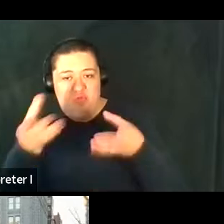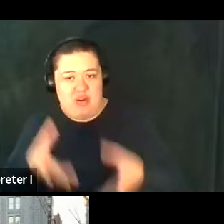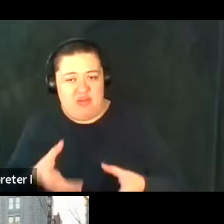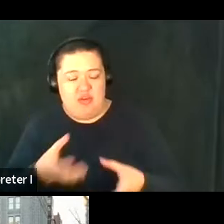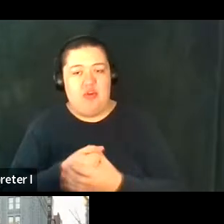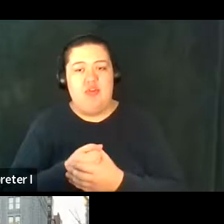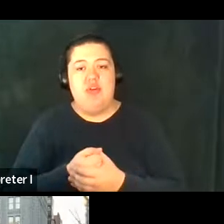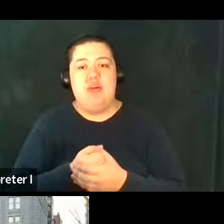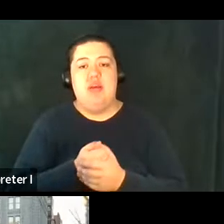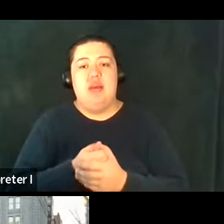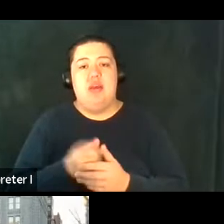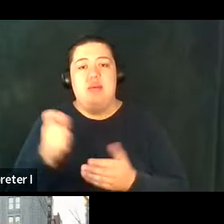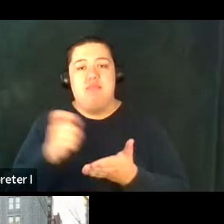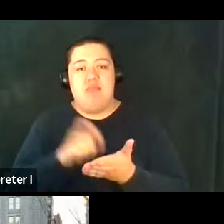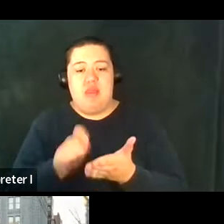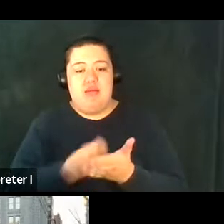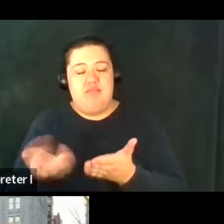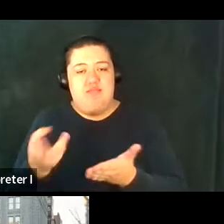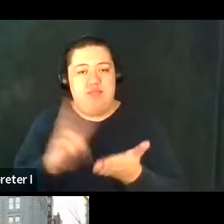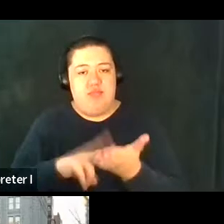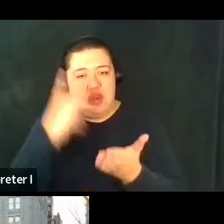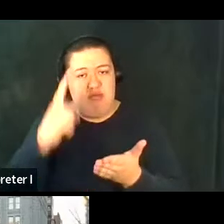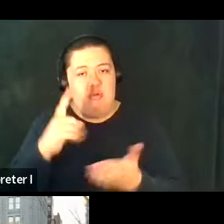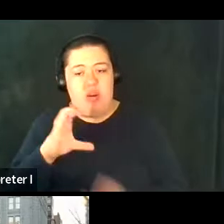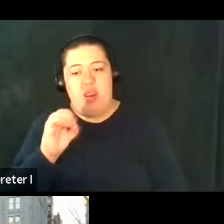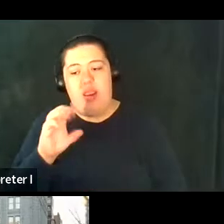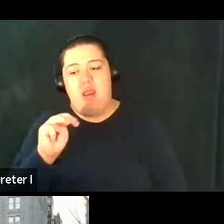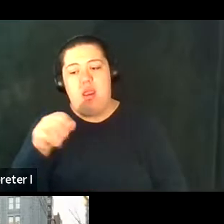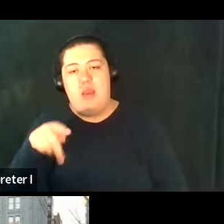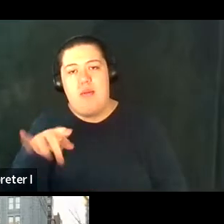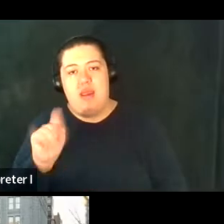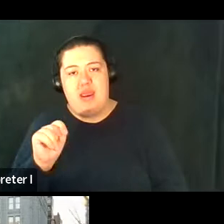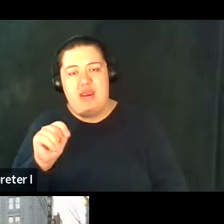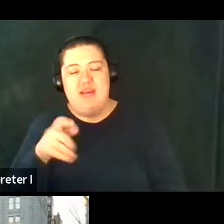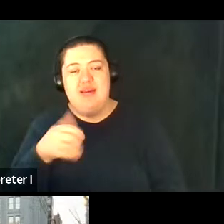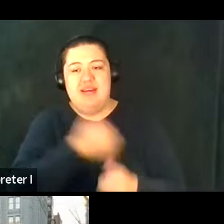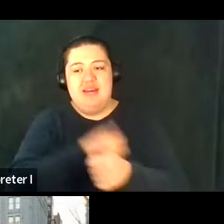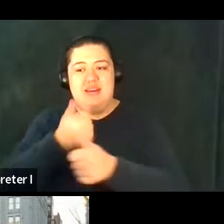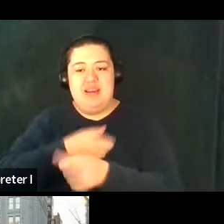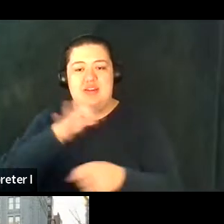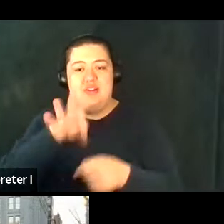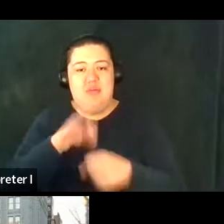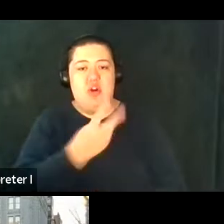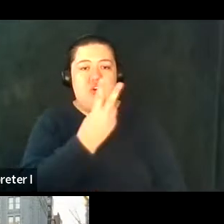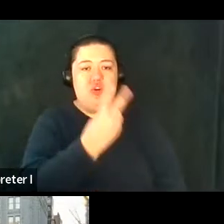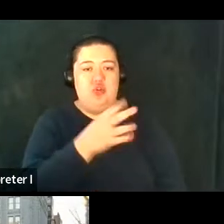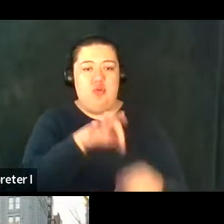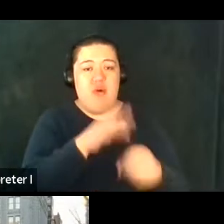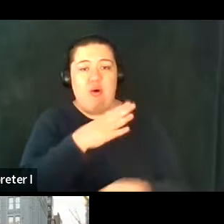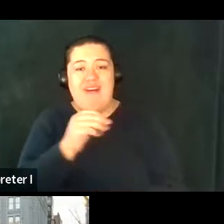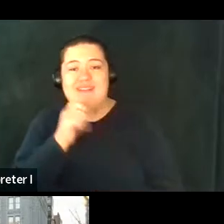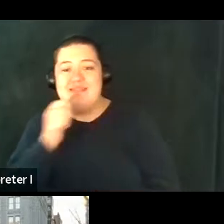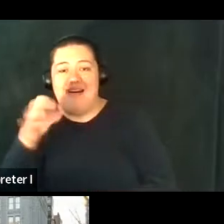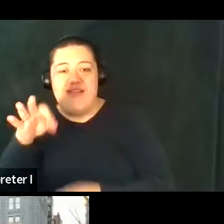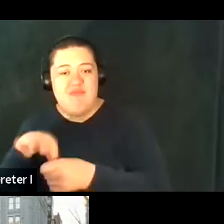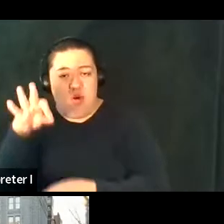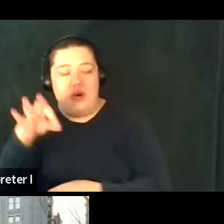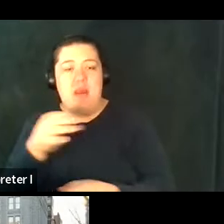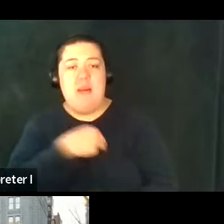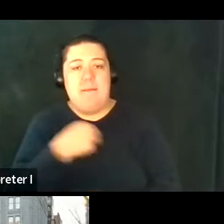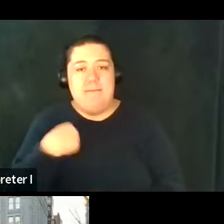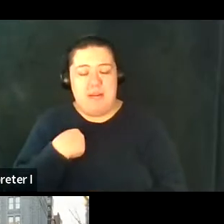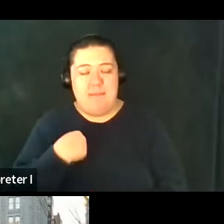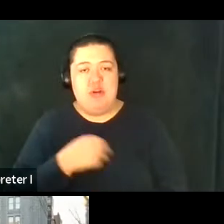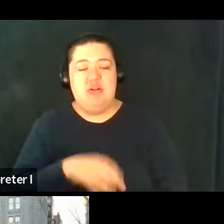to the compact each appoint 2 voting and 2 non-voting members. The members, both voting and